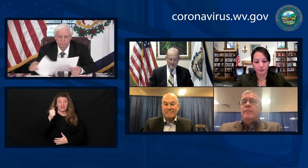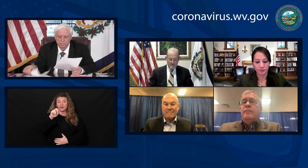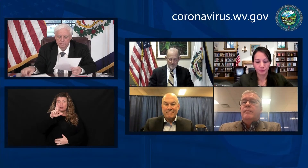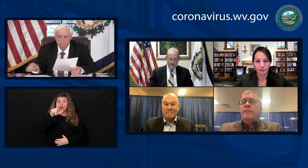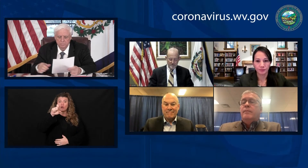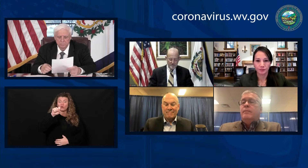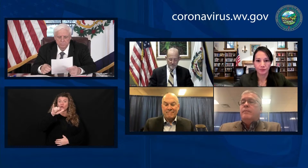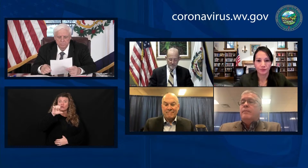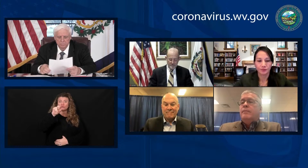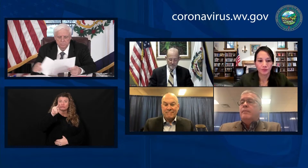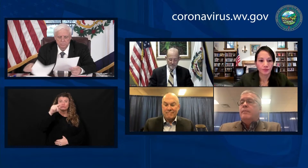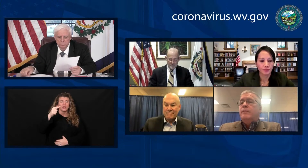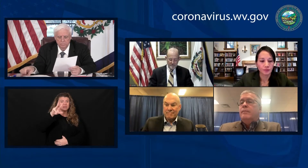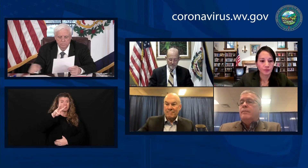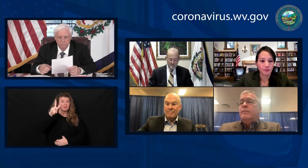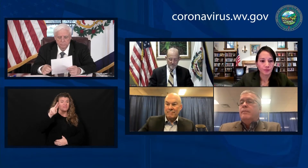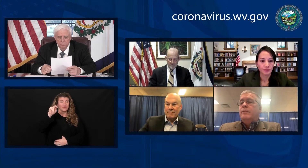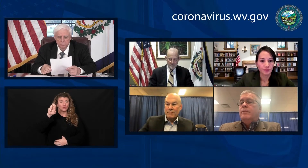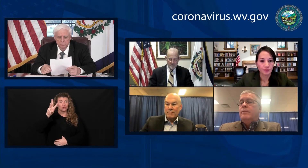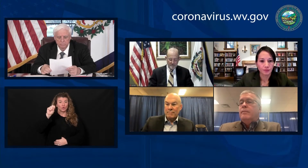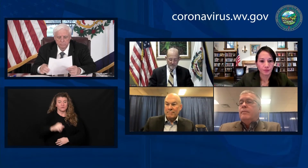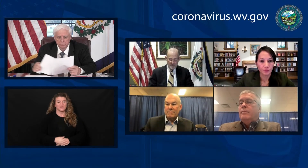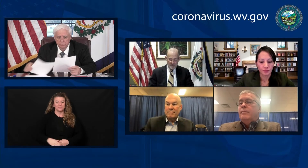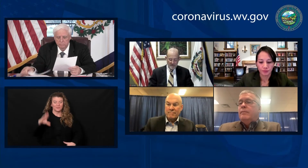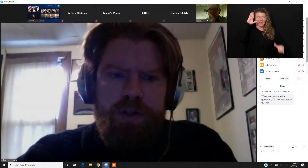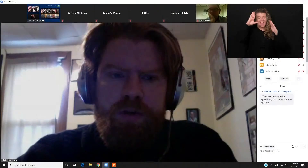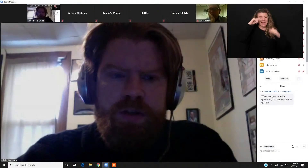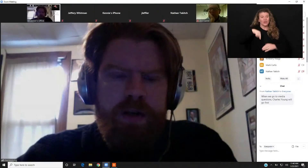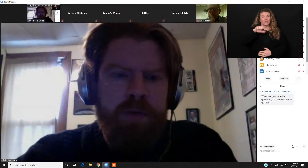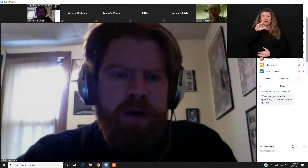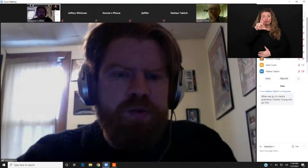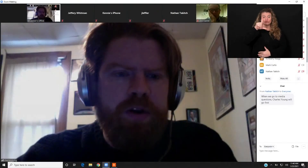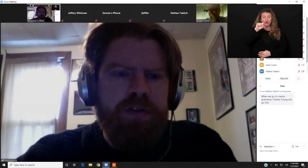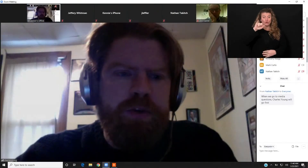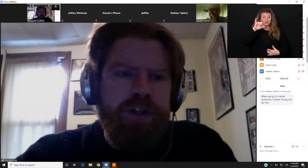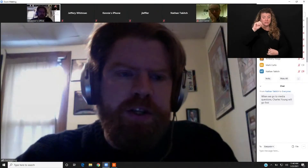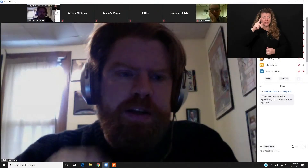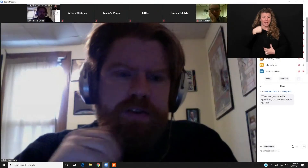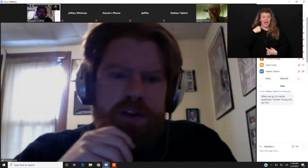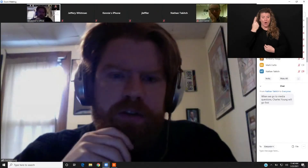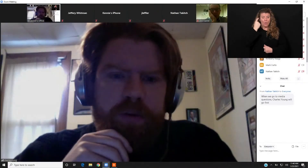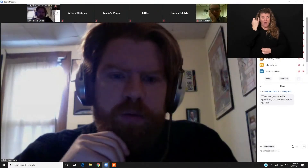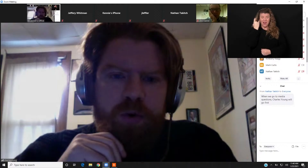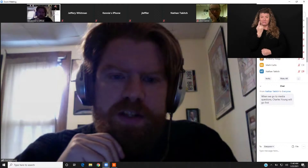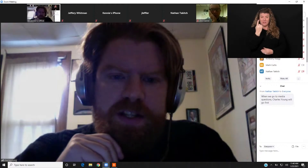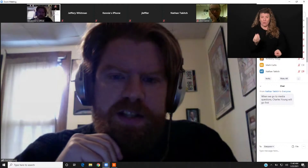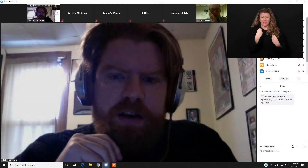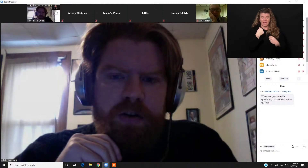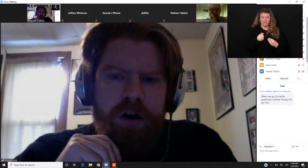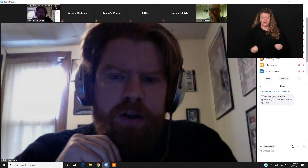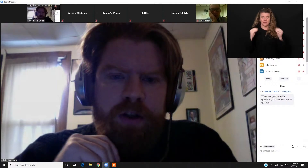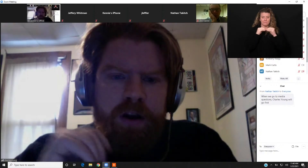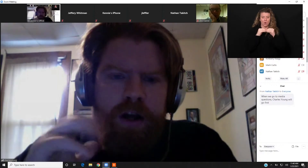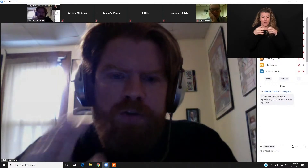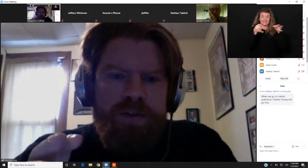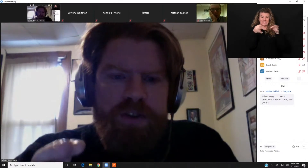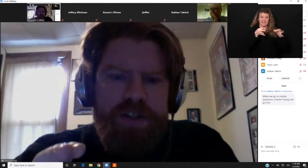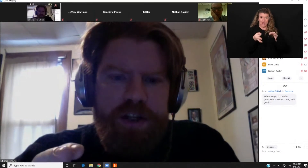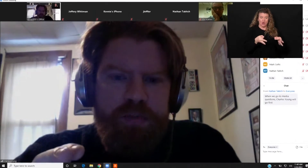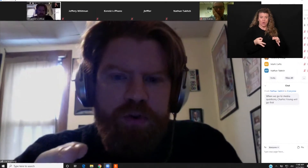with WV News. Hi, this is Charles Young with WV News. I was wondering if someone could give us a little bit more detail on